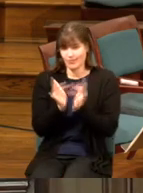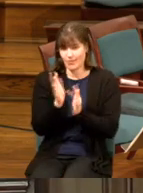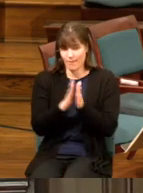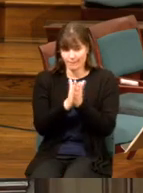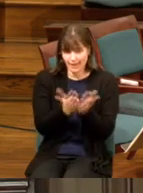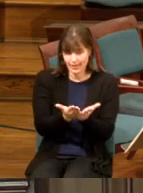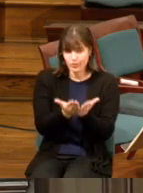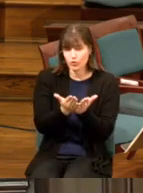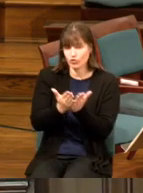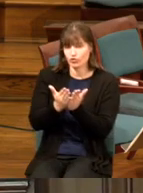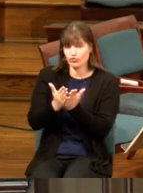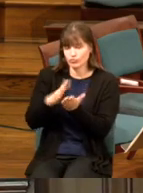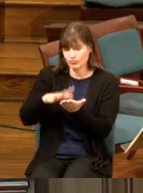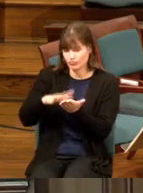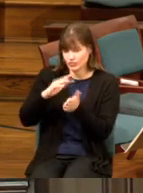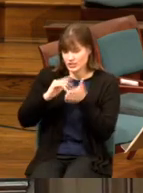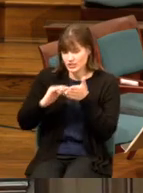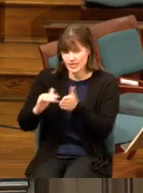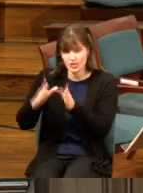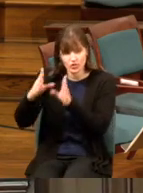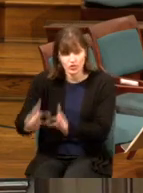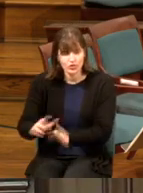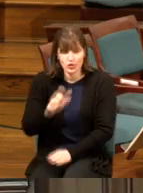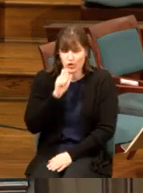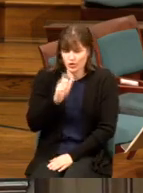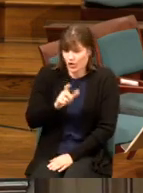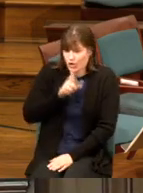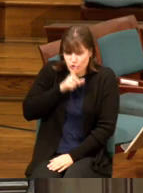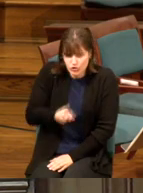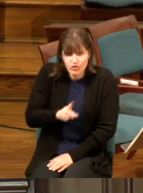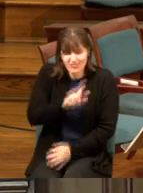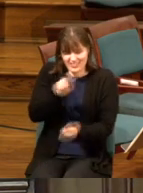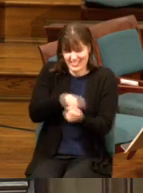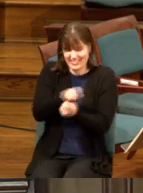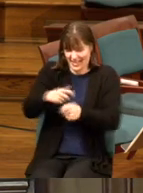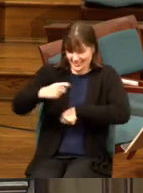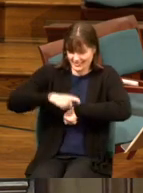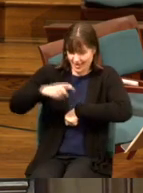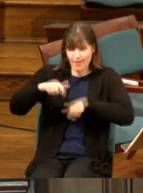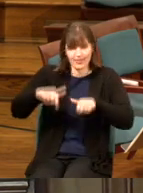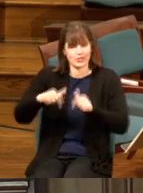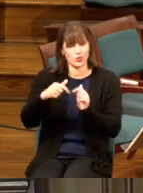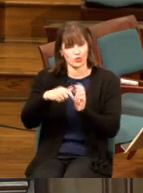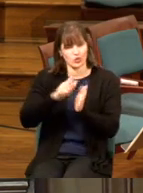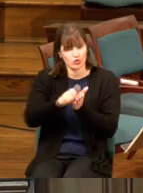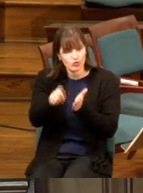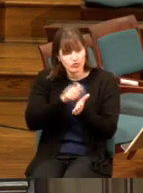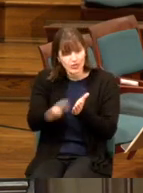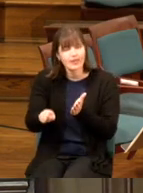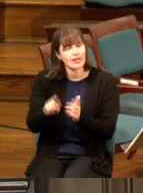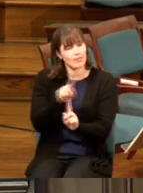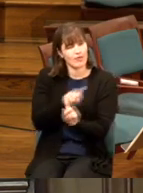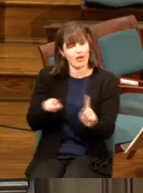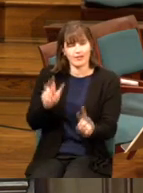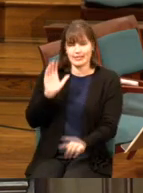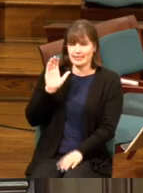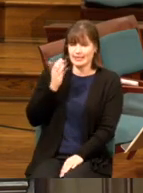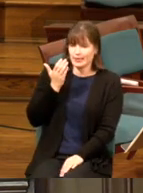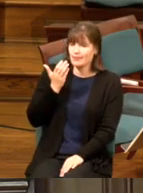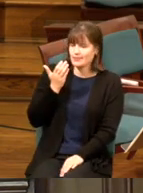sure when this proverb was written, but it seems that it came at a time